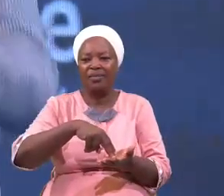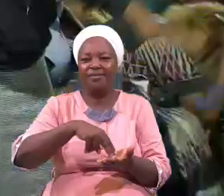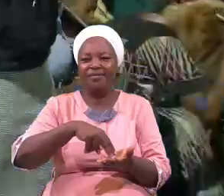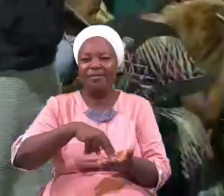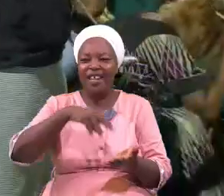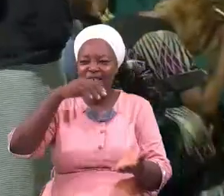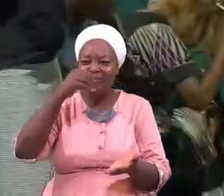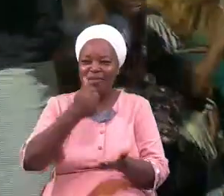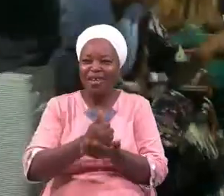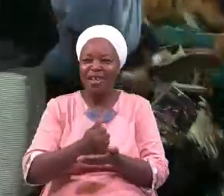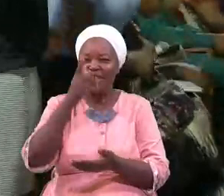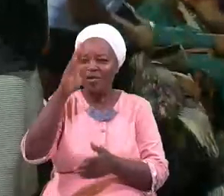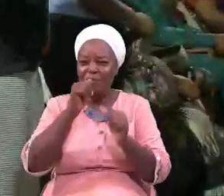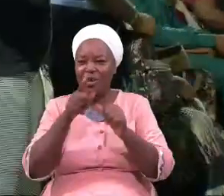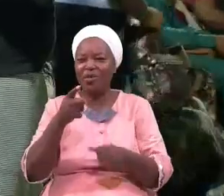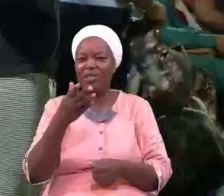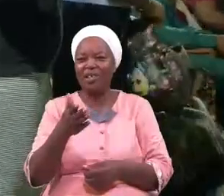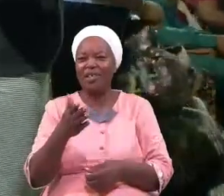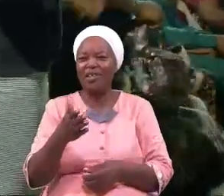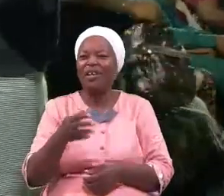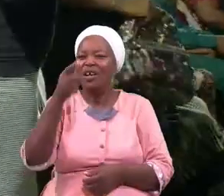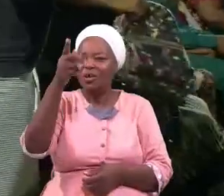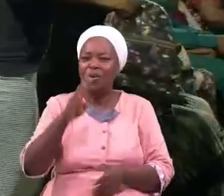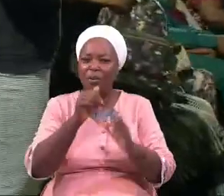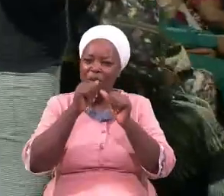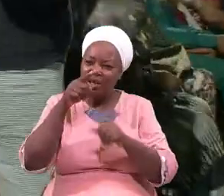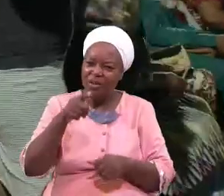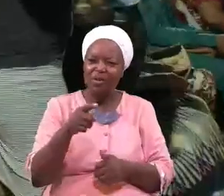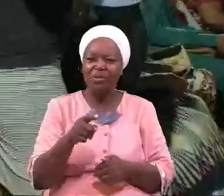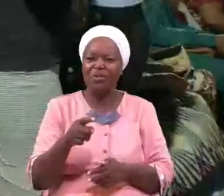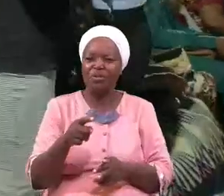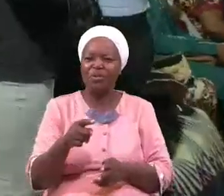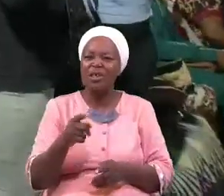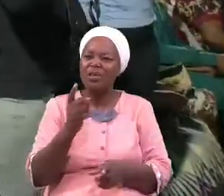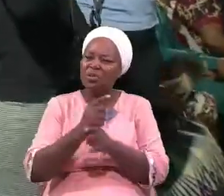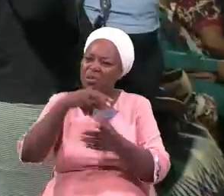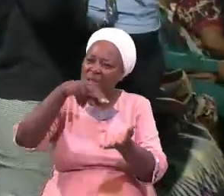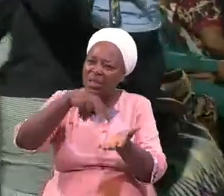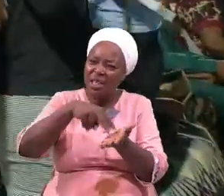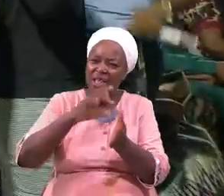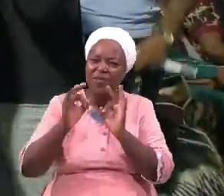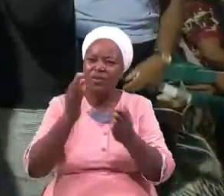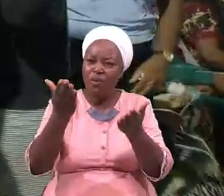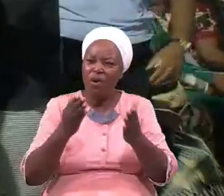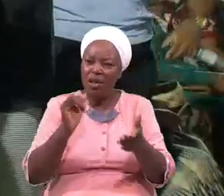Amen. God bless you there. God bless you there. Rise up. You want that salvation? Rise up now.